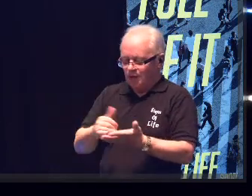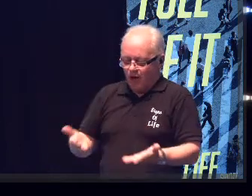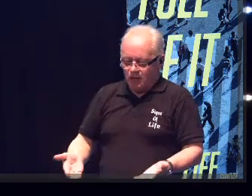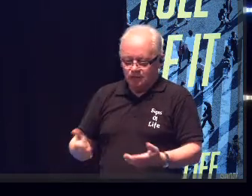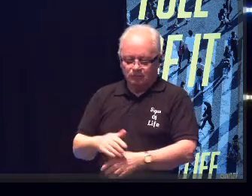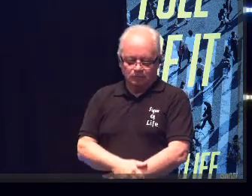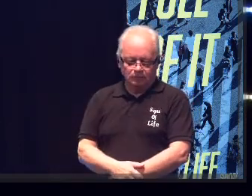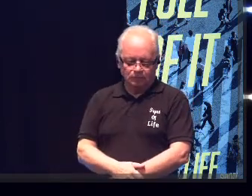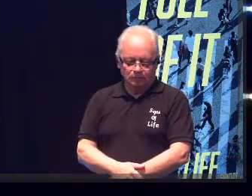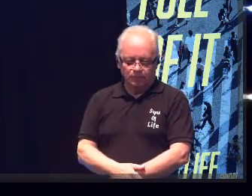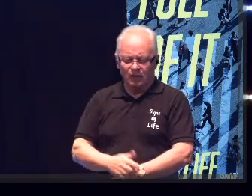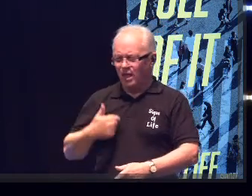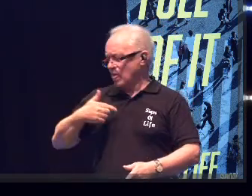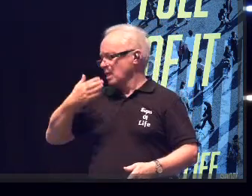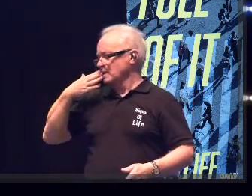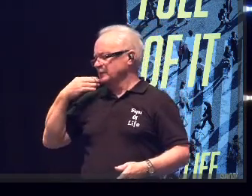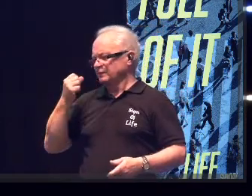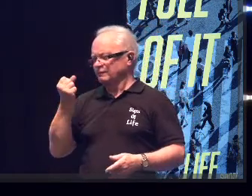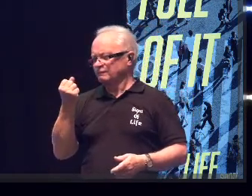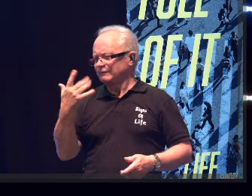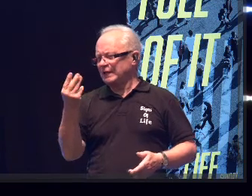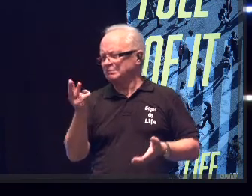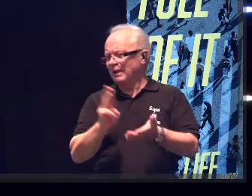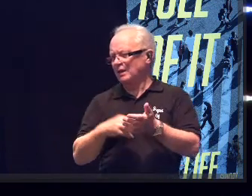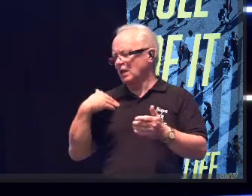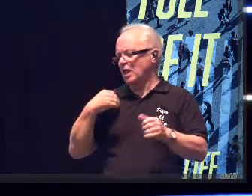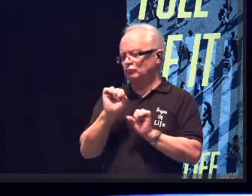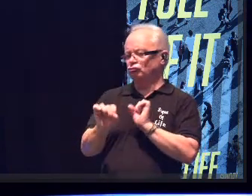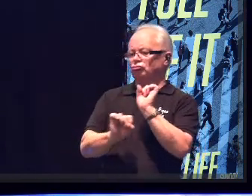I've been fighting with God about this for the last 15 minutes, but I'm just going to have to say it.